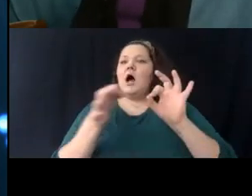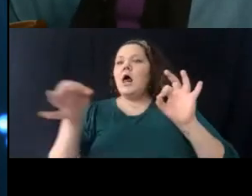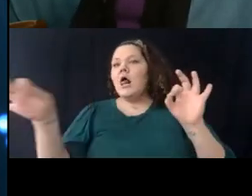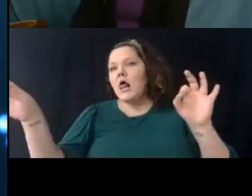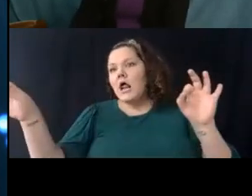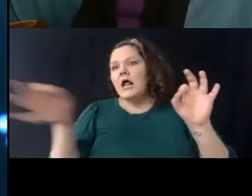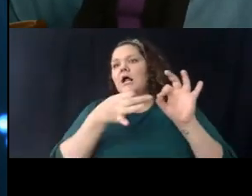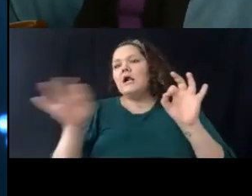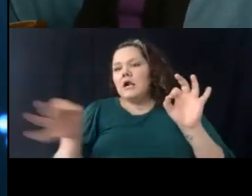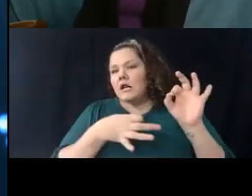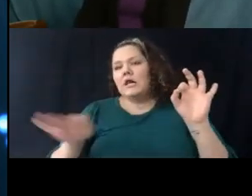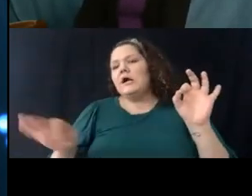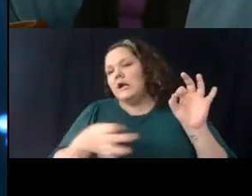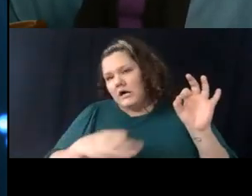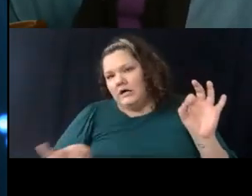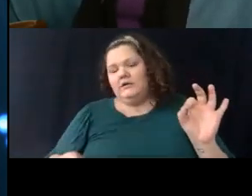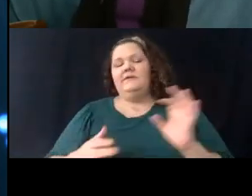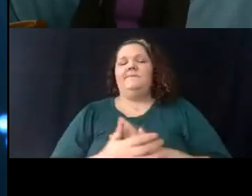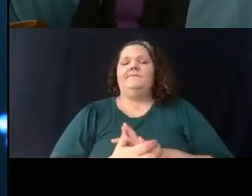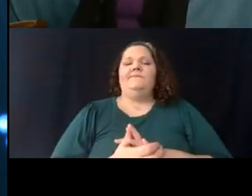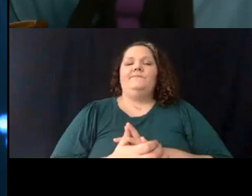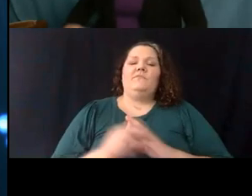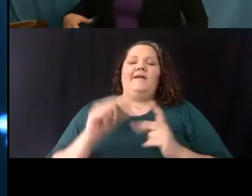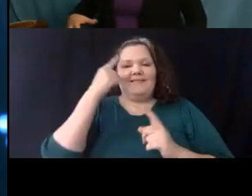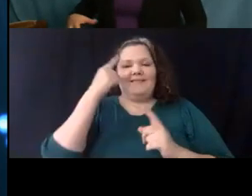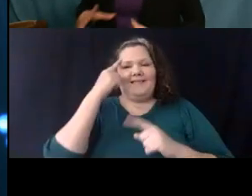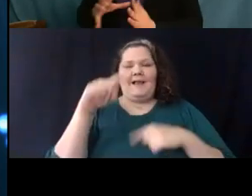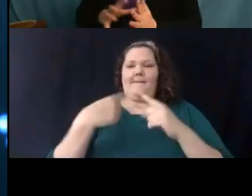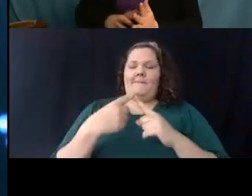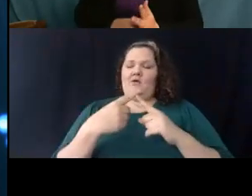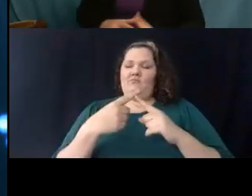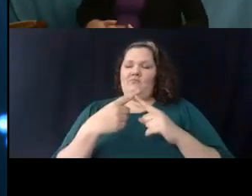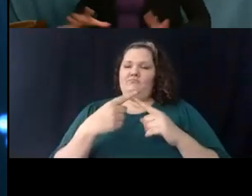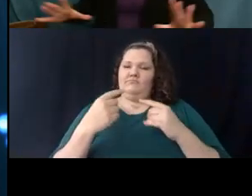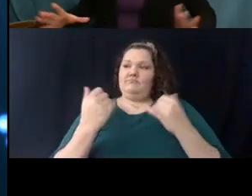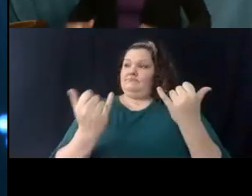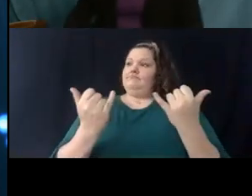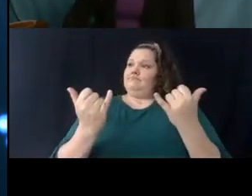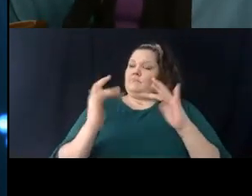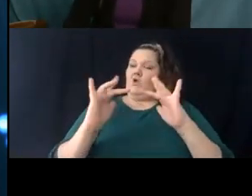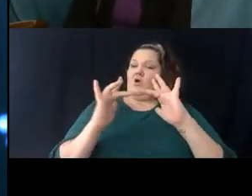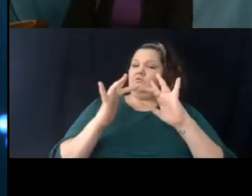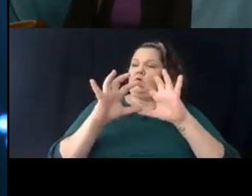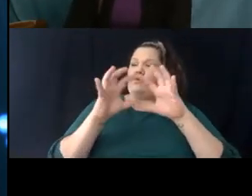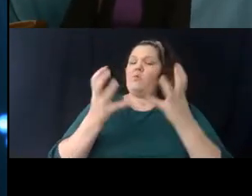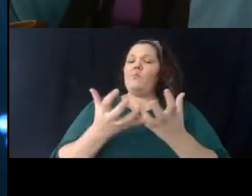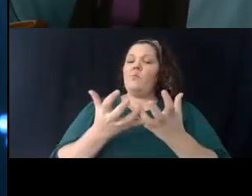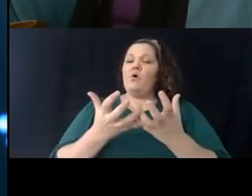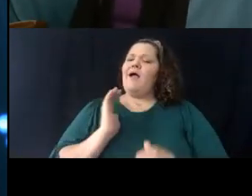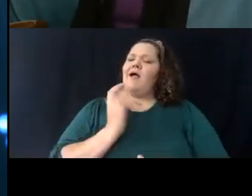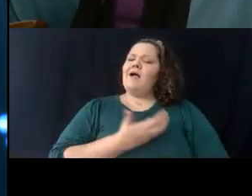having breaks, having short sentences, not having something that just goes on and fills your screen with